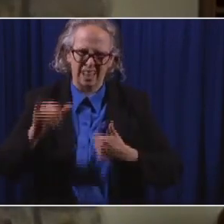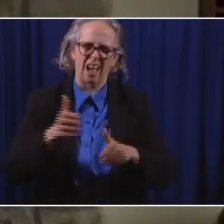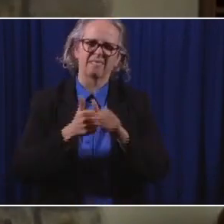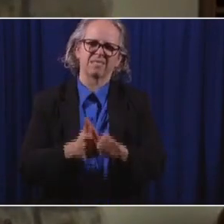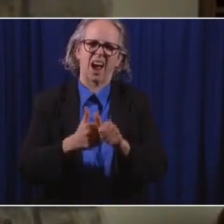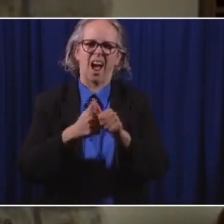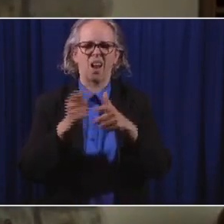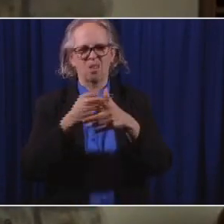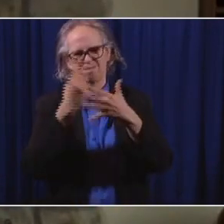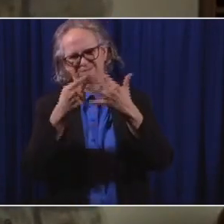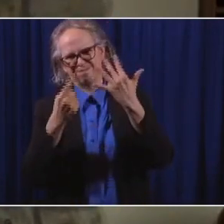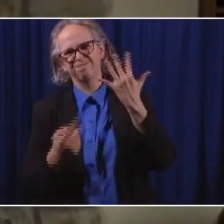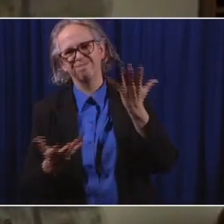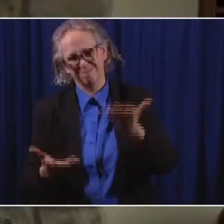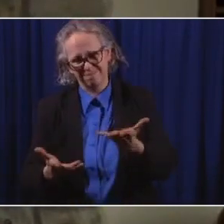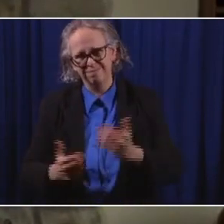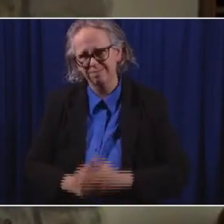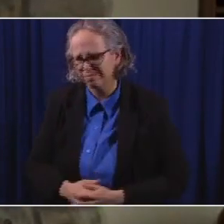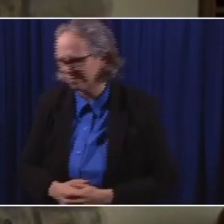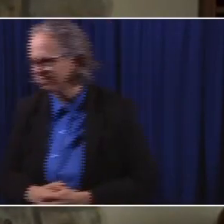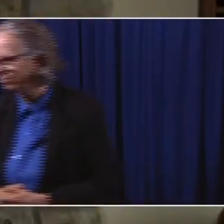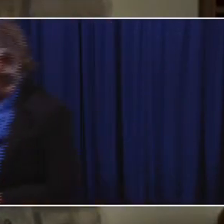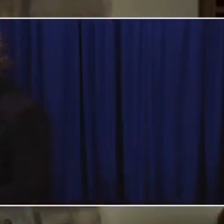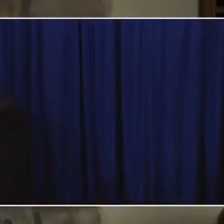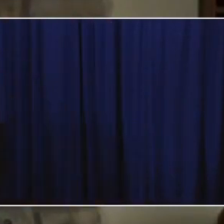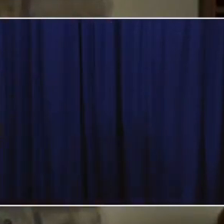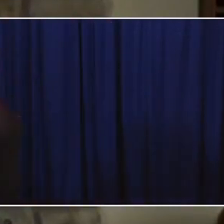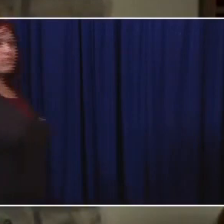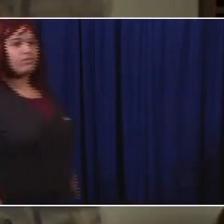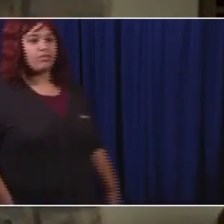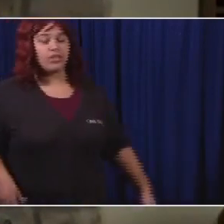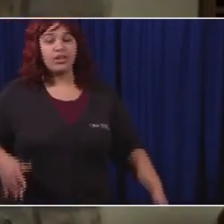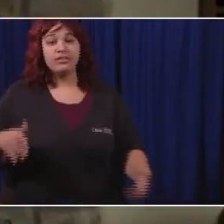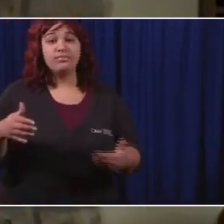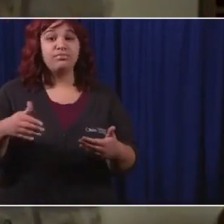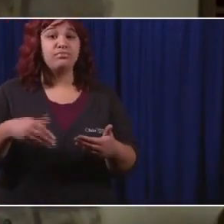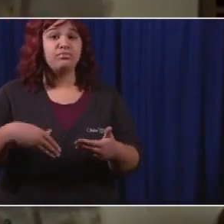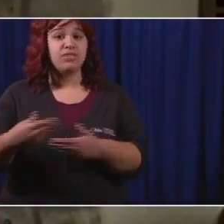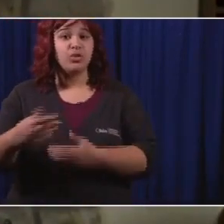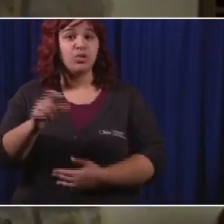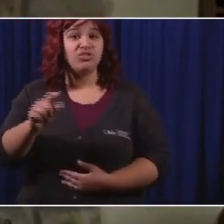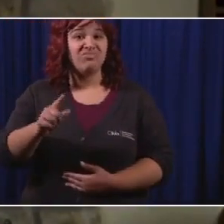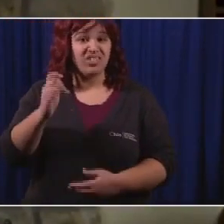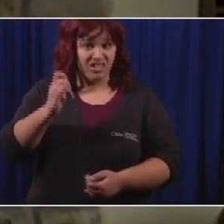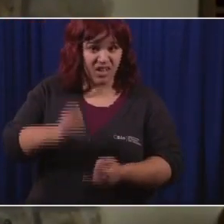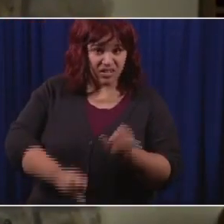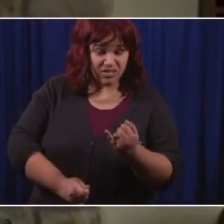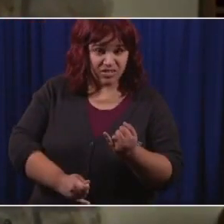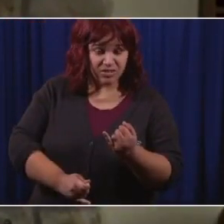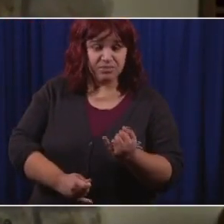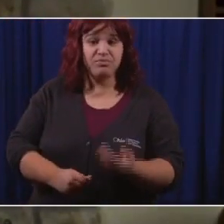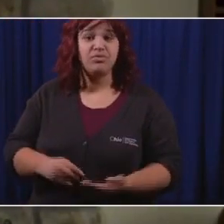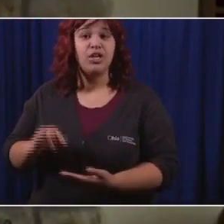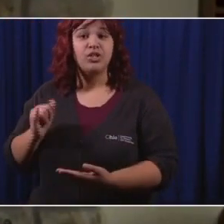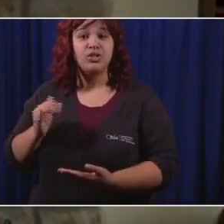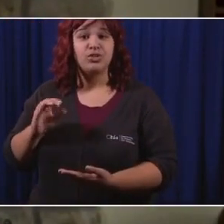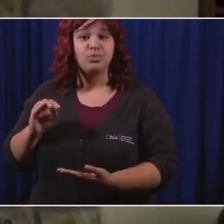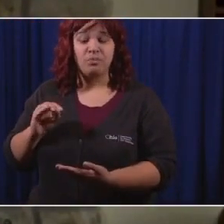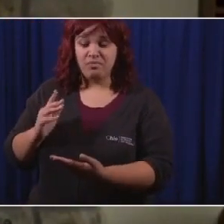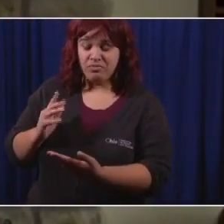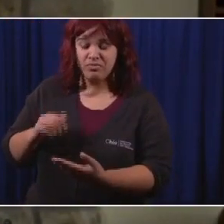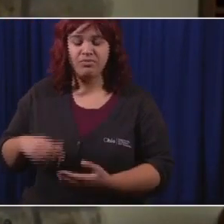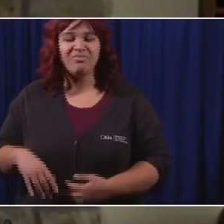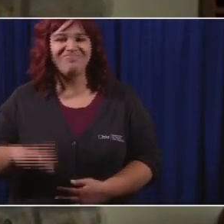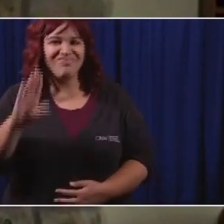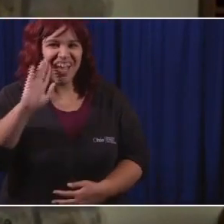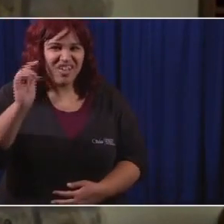Governor, next question is the last question of the day, and it belongs to Farnoosh Amiri of the Associated Press. Hi, Governor. So with the